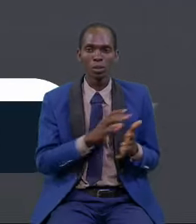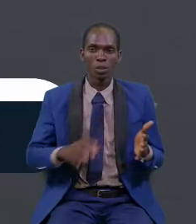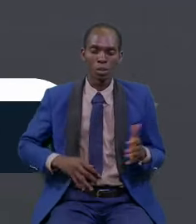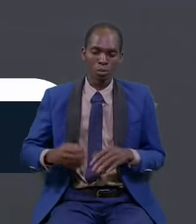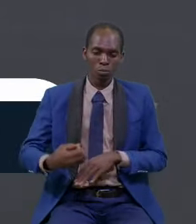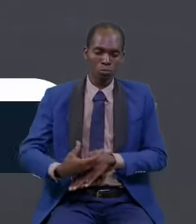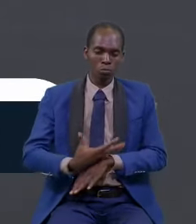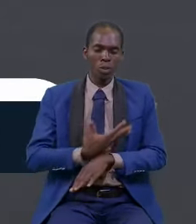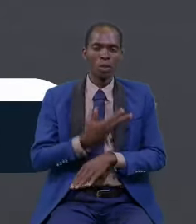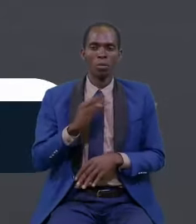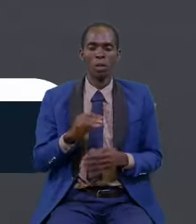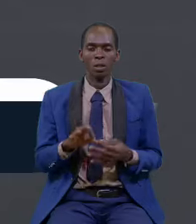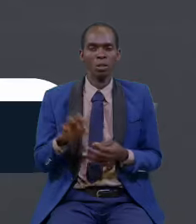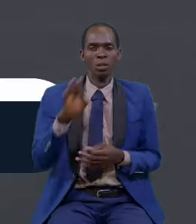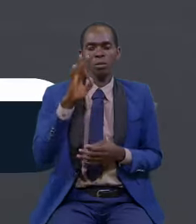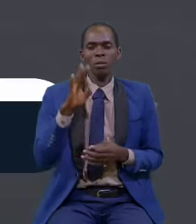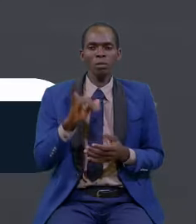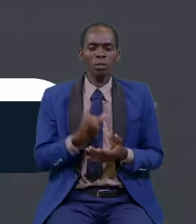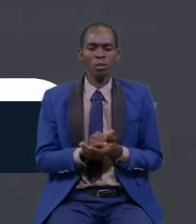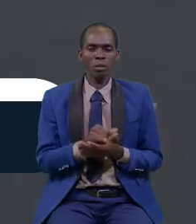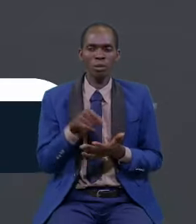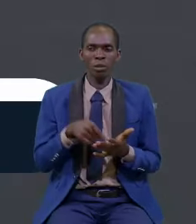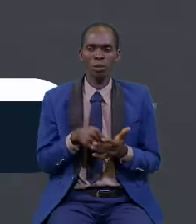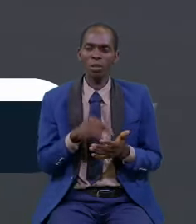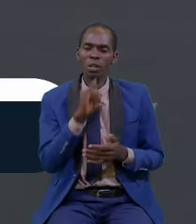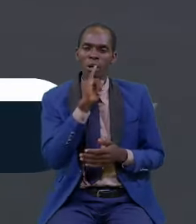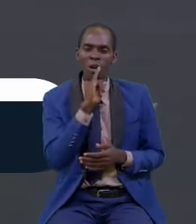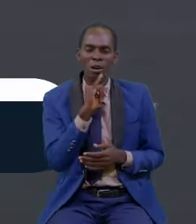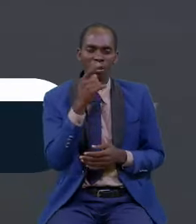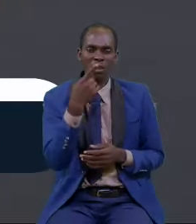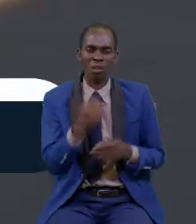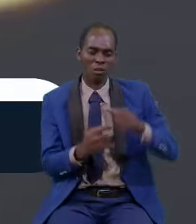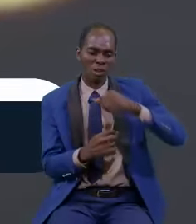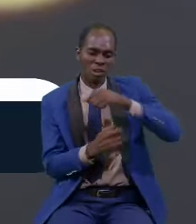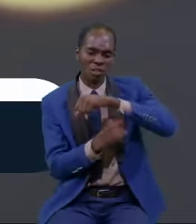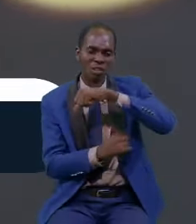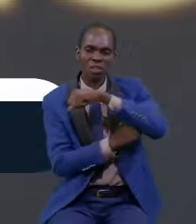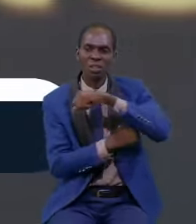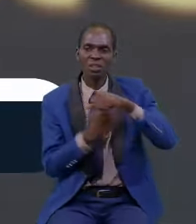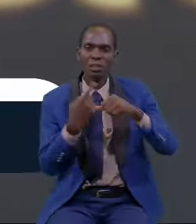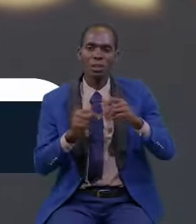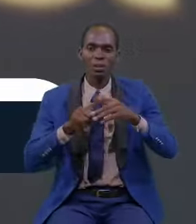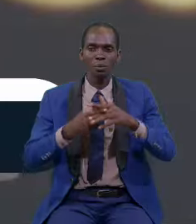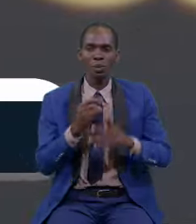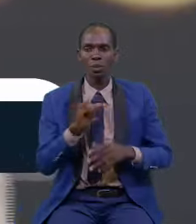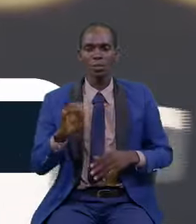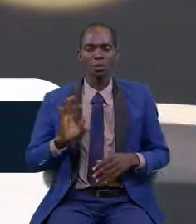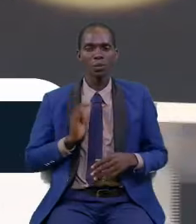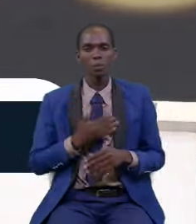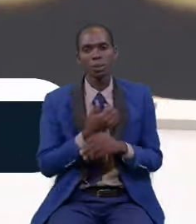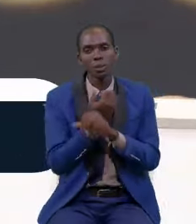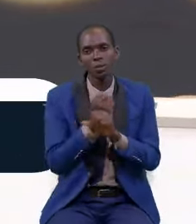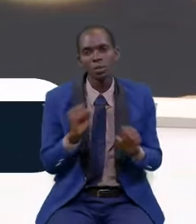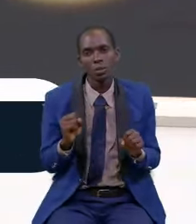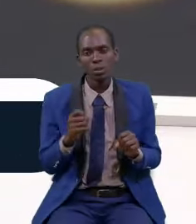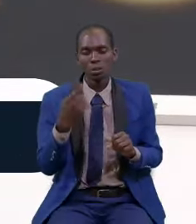knowledge that this is the foundation. The foundation of our salvation, the foundation